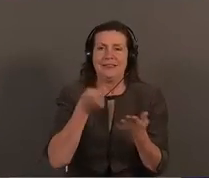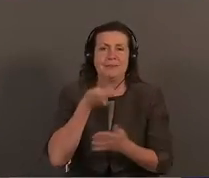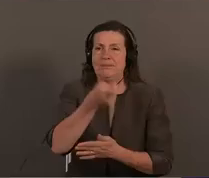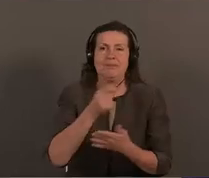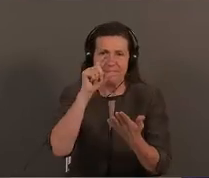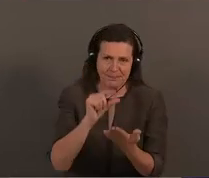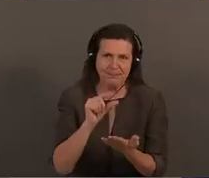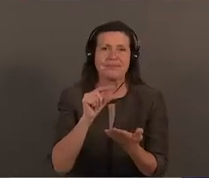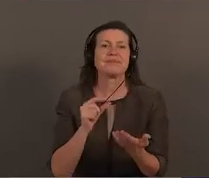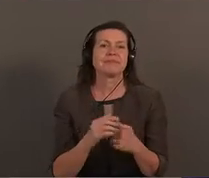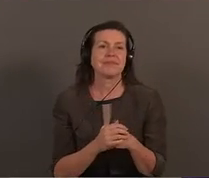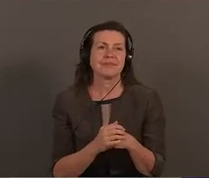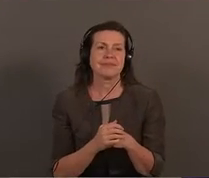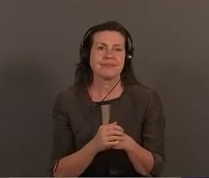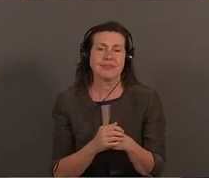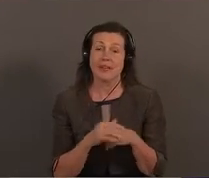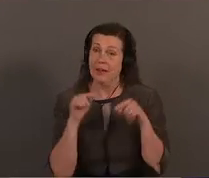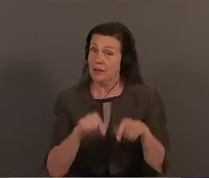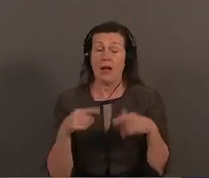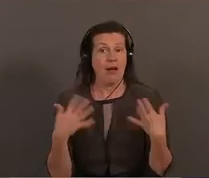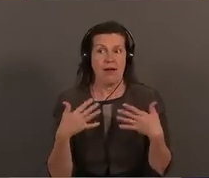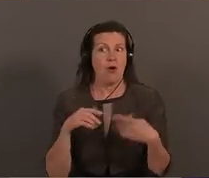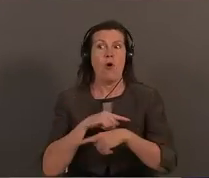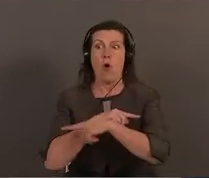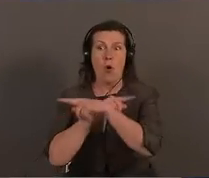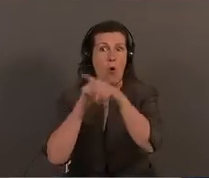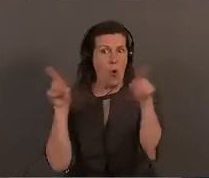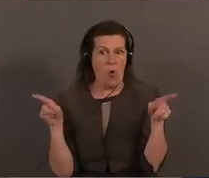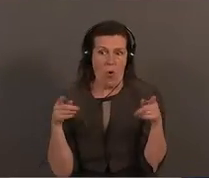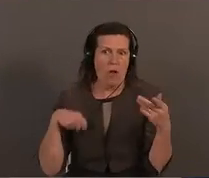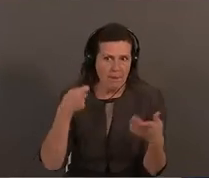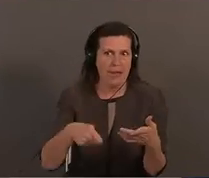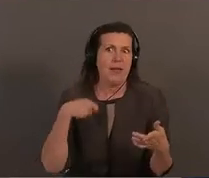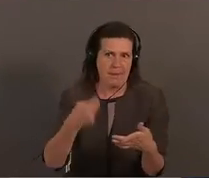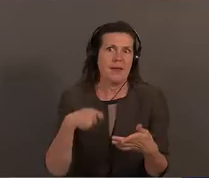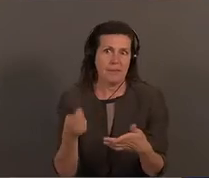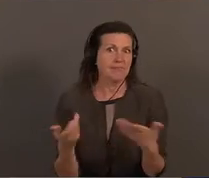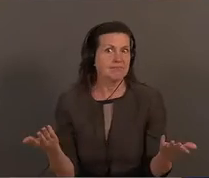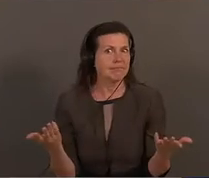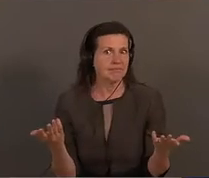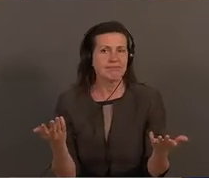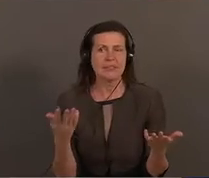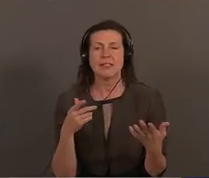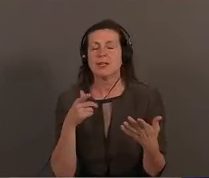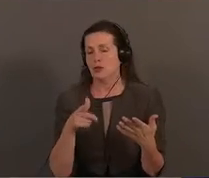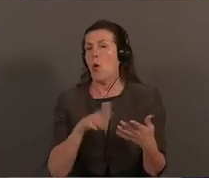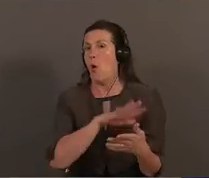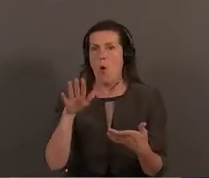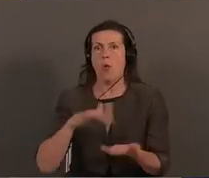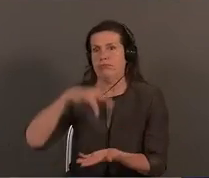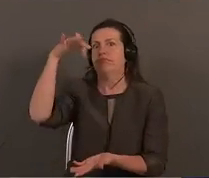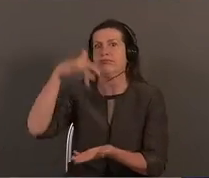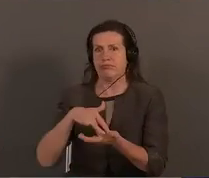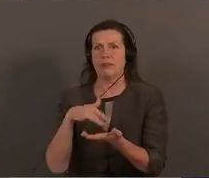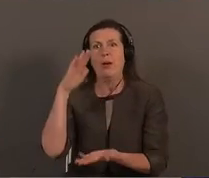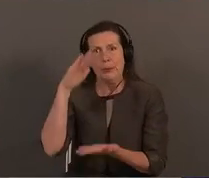something which touches everybody, because everybody is a consumer. And as the commissioner said before, I think it was one of your